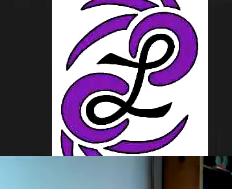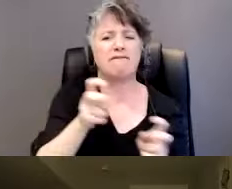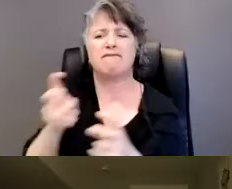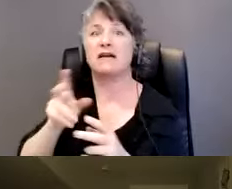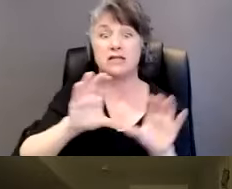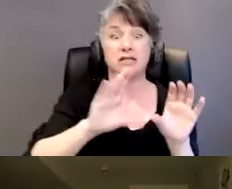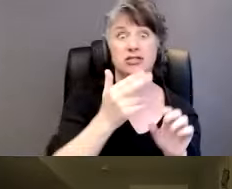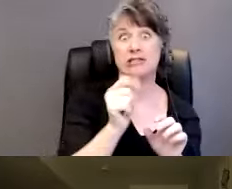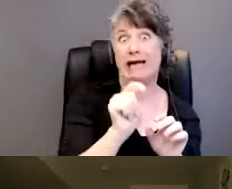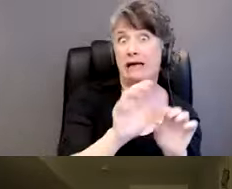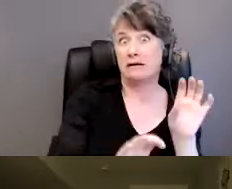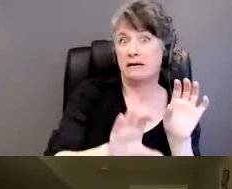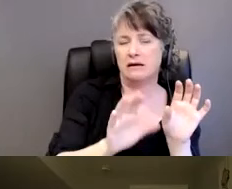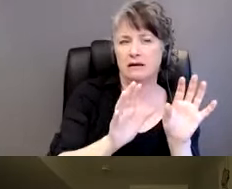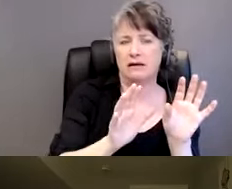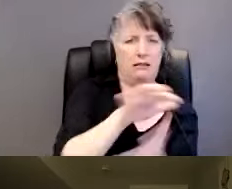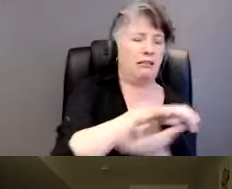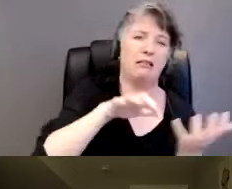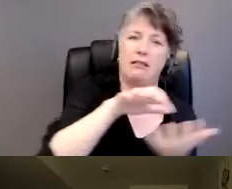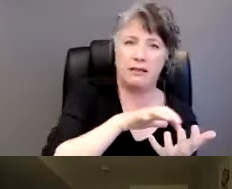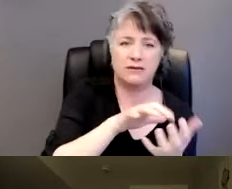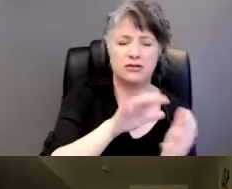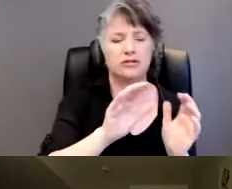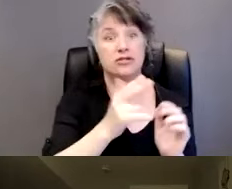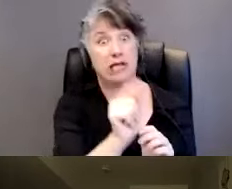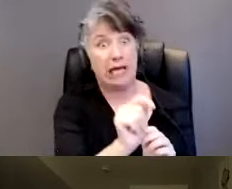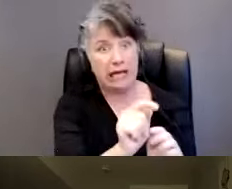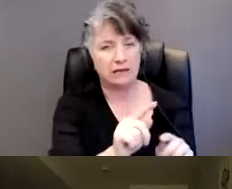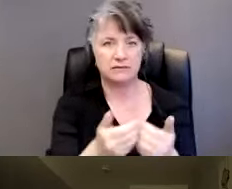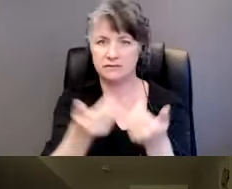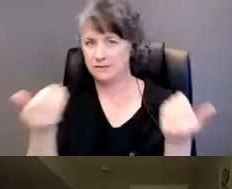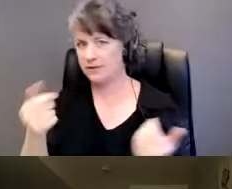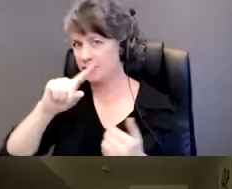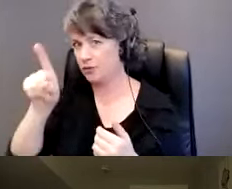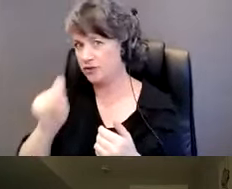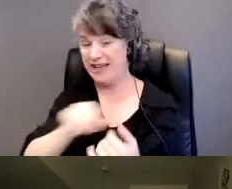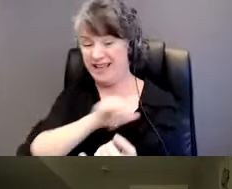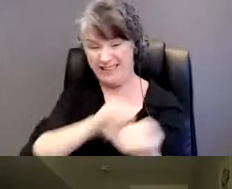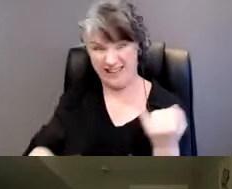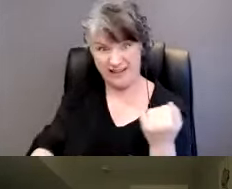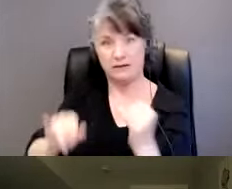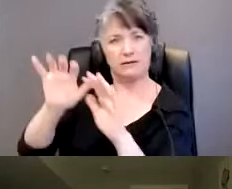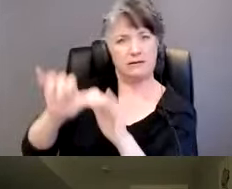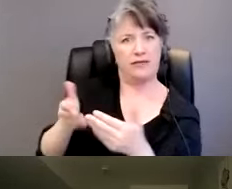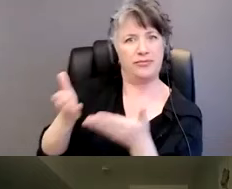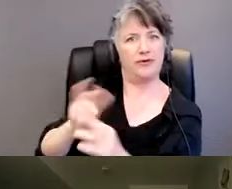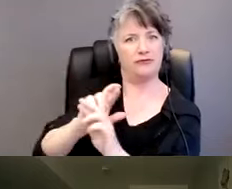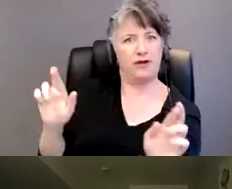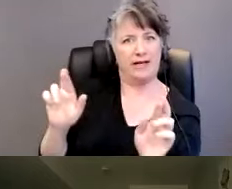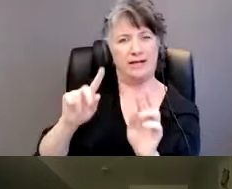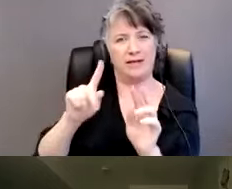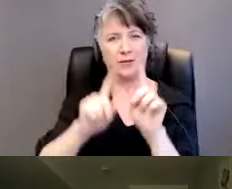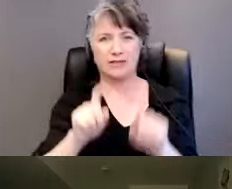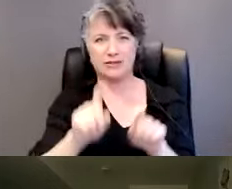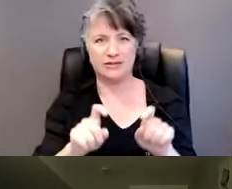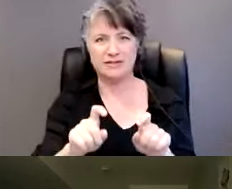This way we've just got everything organized when we're able to address all the questions at the end of the panel discussion and case study